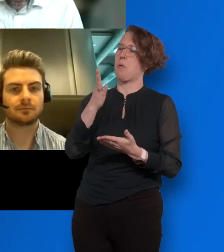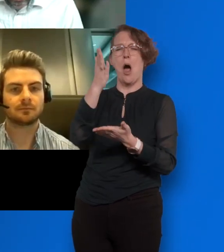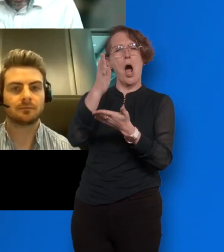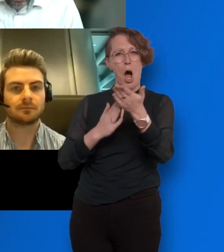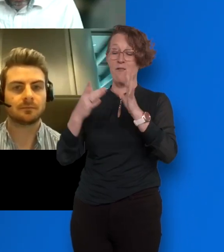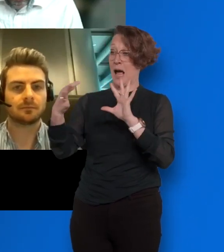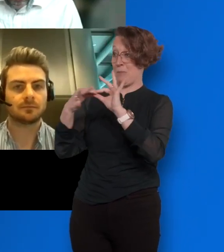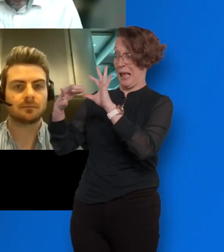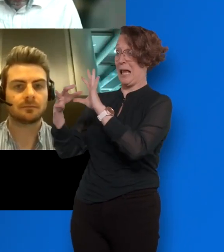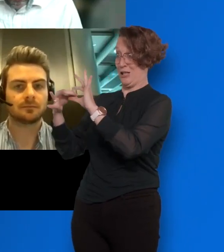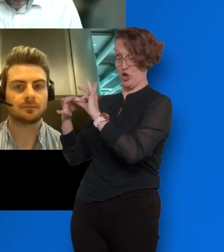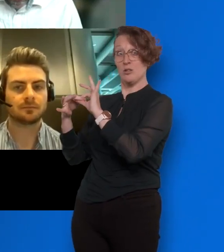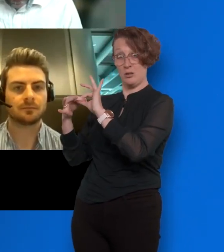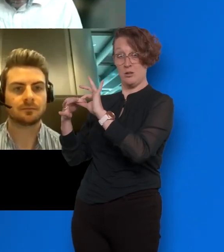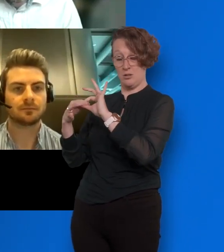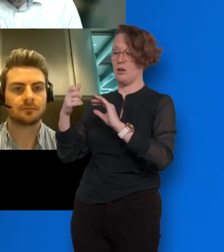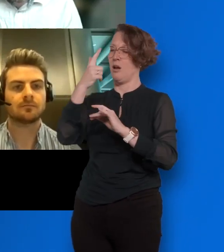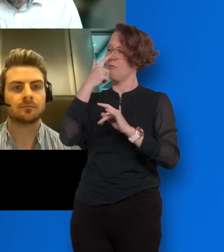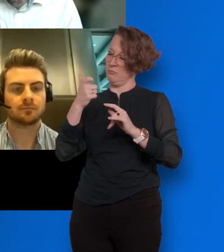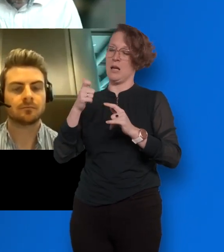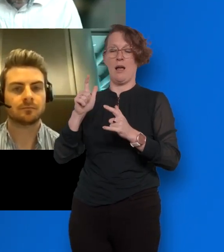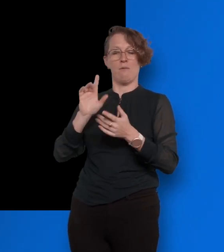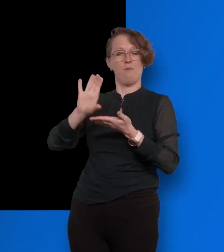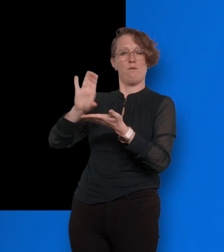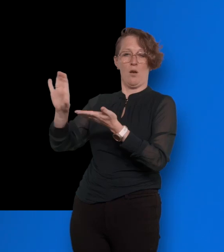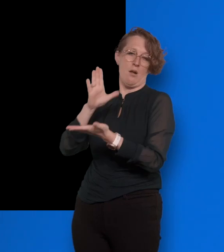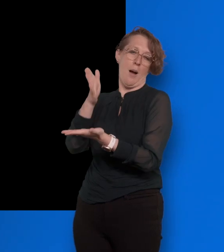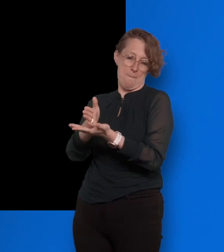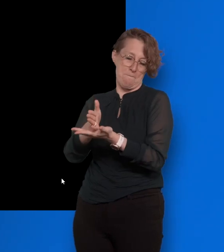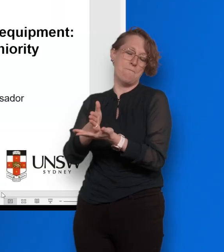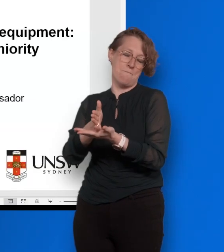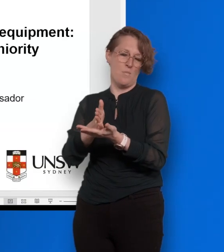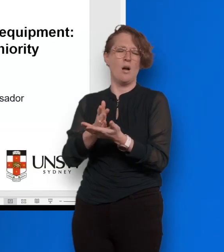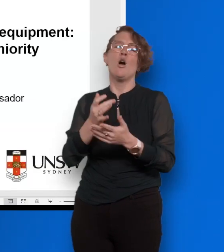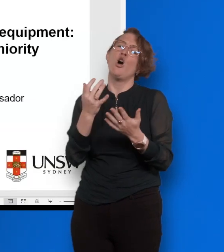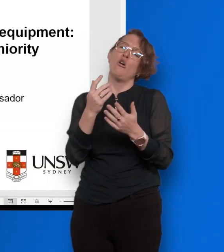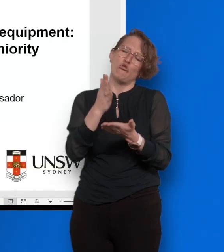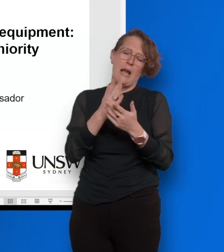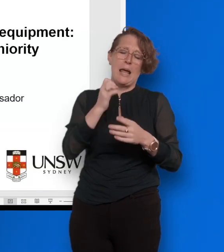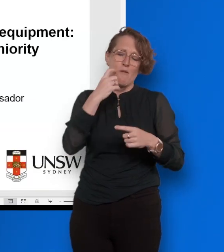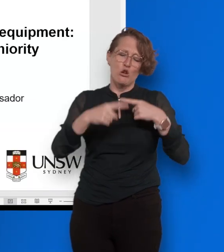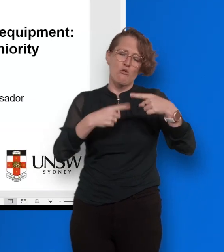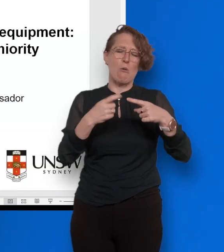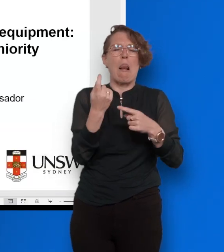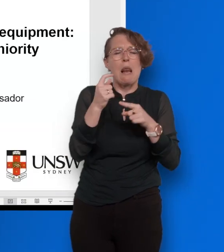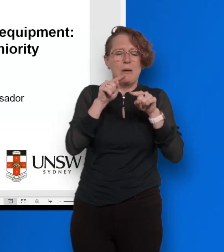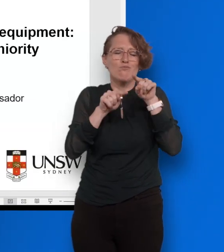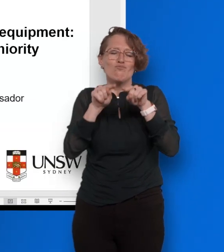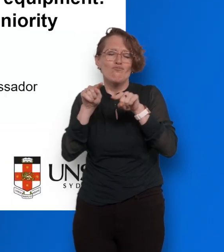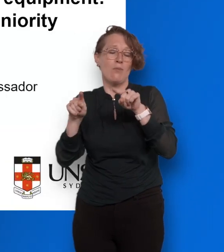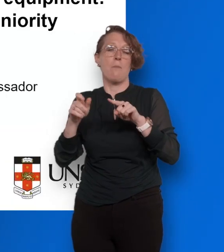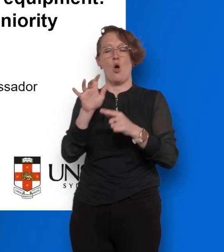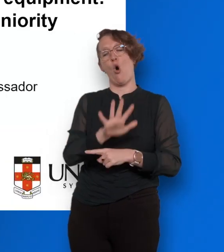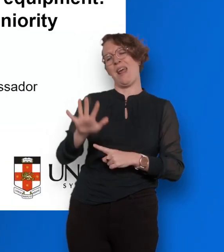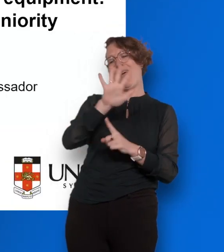the applications that are put forward. It slightly varies from round to round, but it's on average about